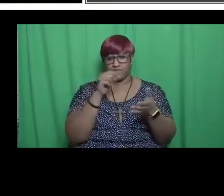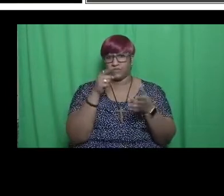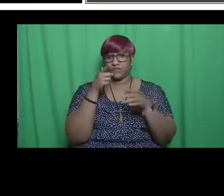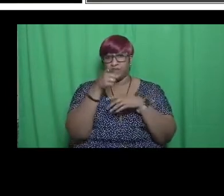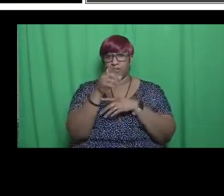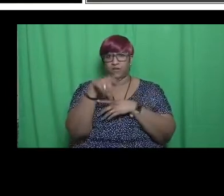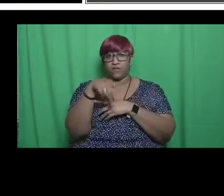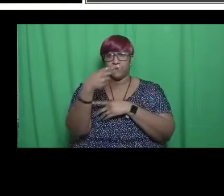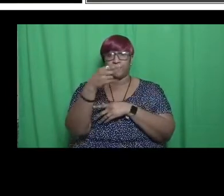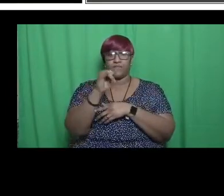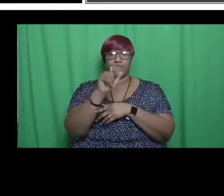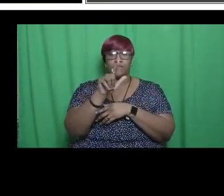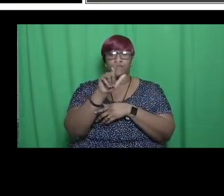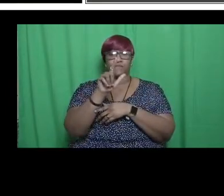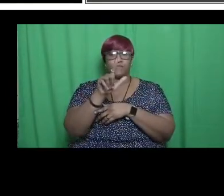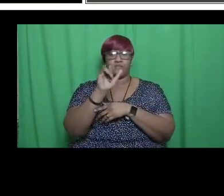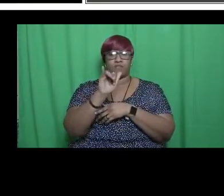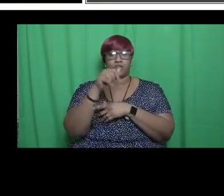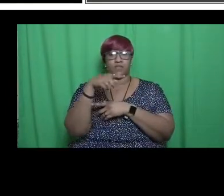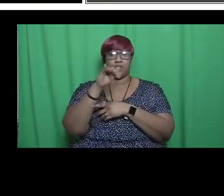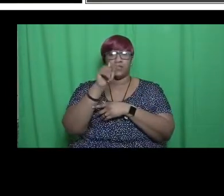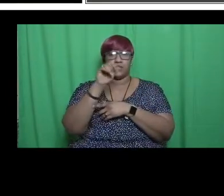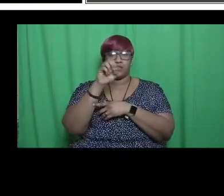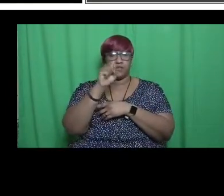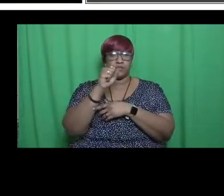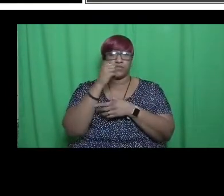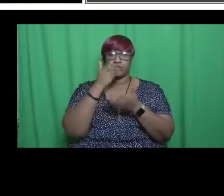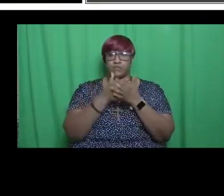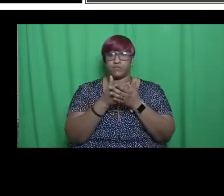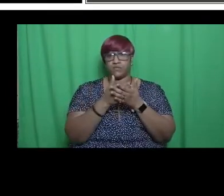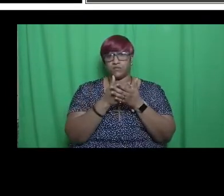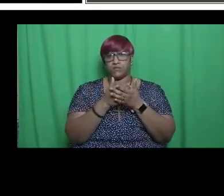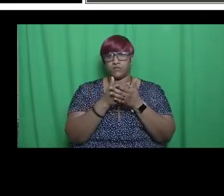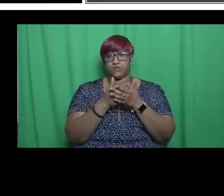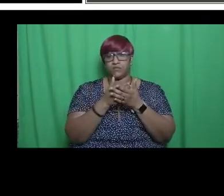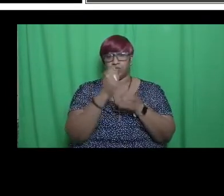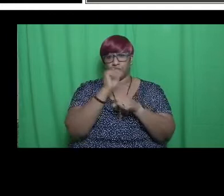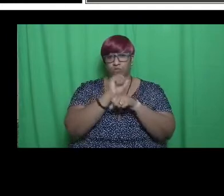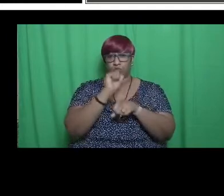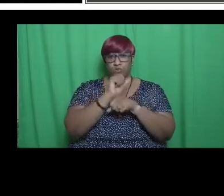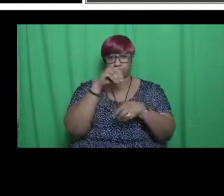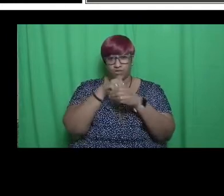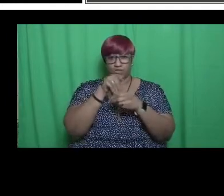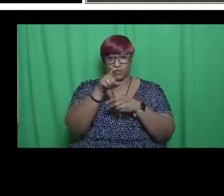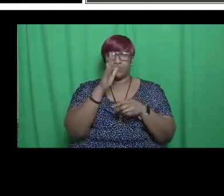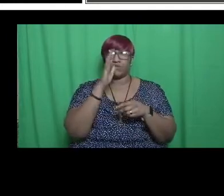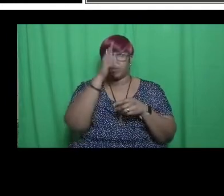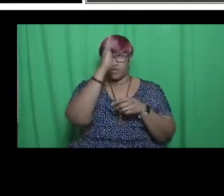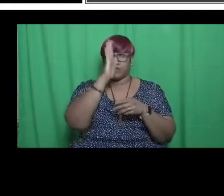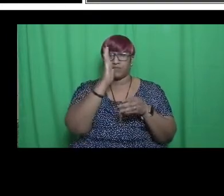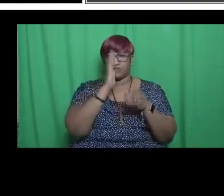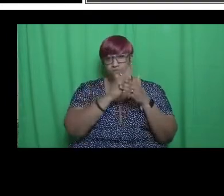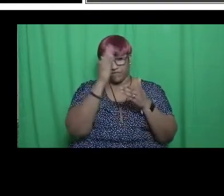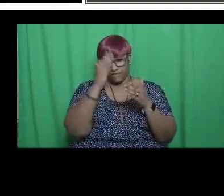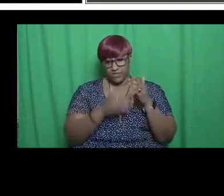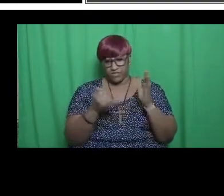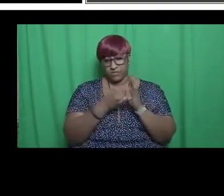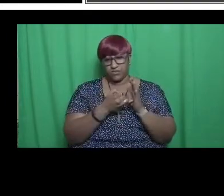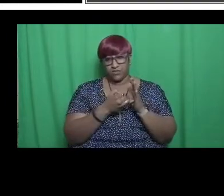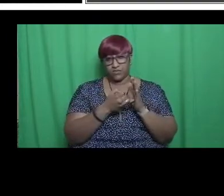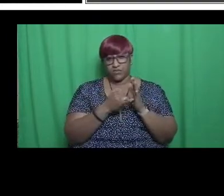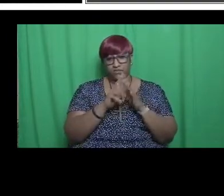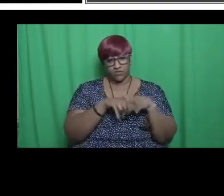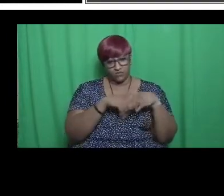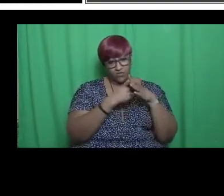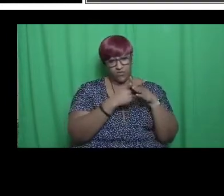Philippians 1:6 says, he who began a good work in you, he will complete it. He is the author and